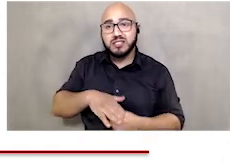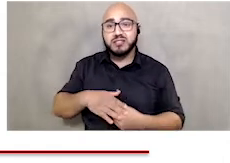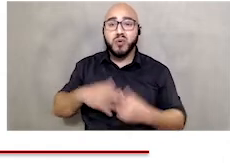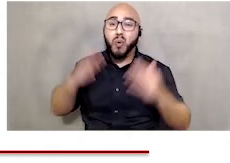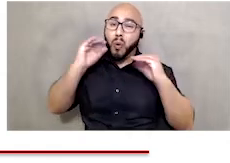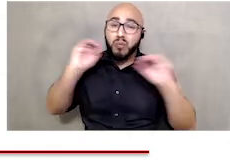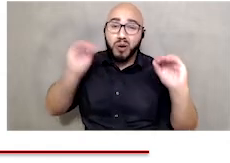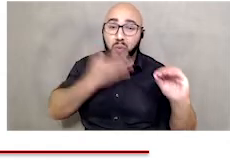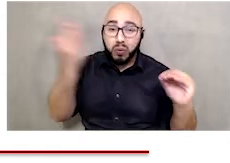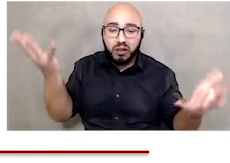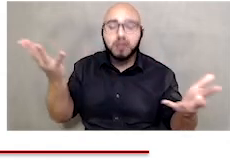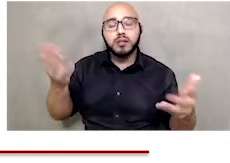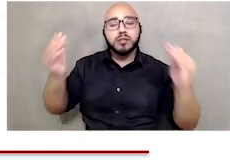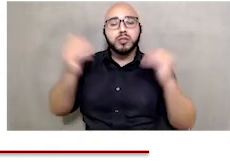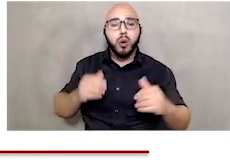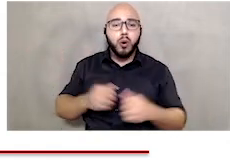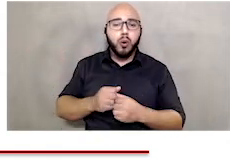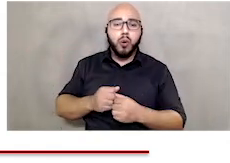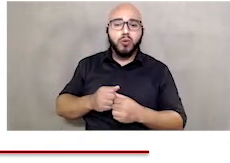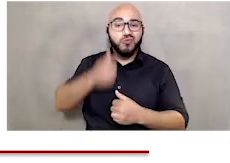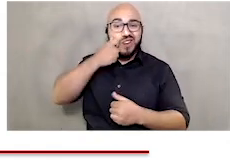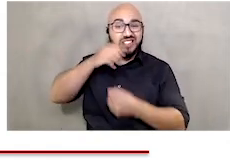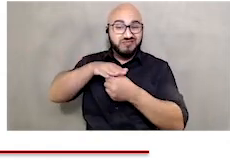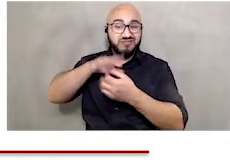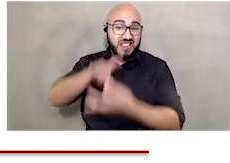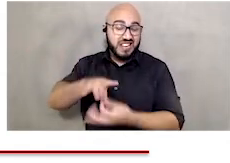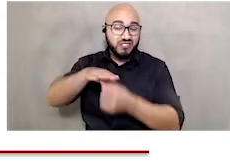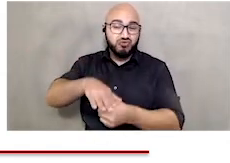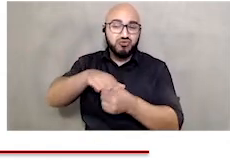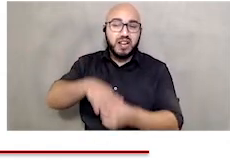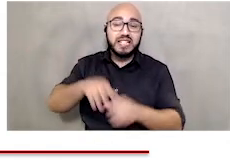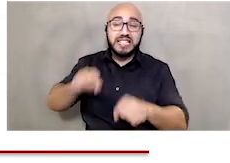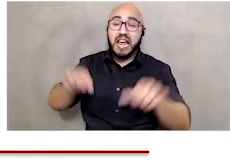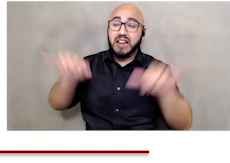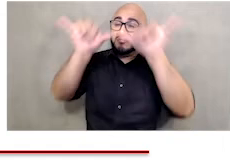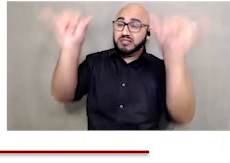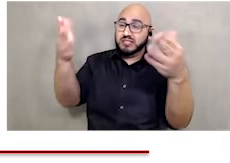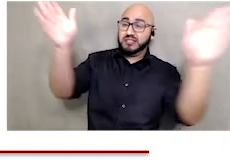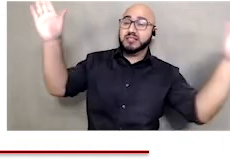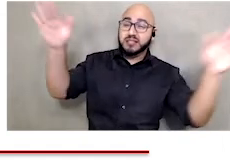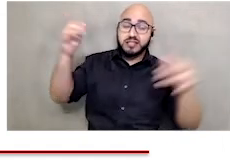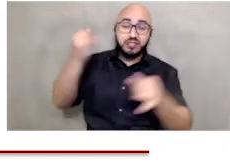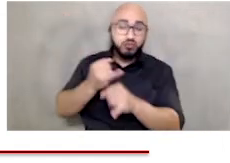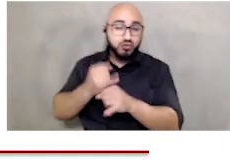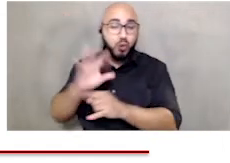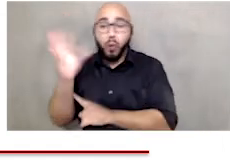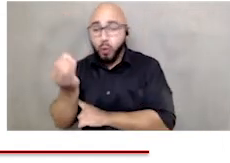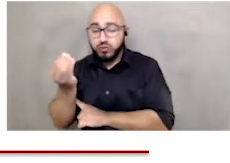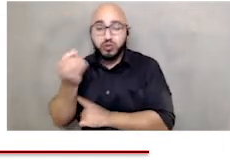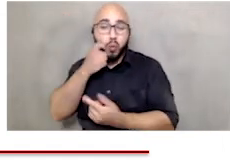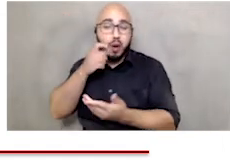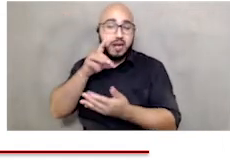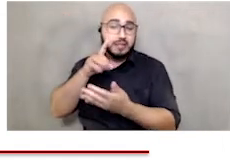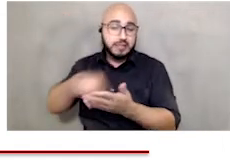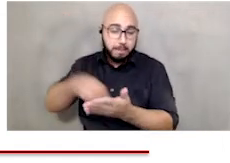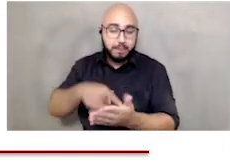And race-related stress can be in the form I mentioned before, institutional cultural racism. So institutional